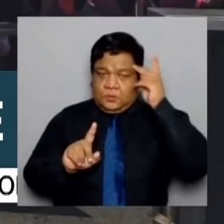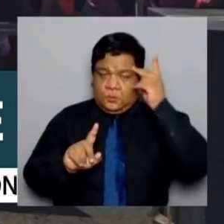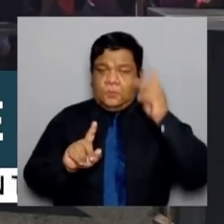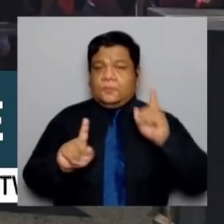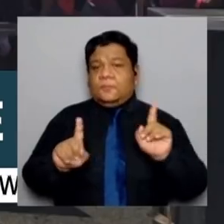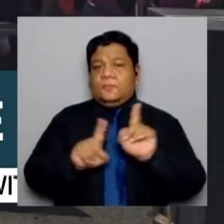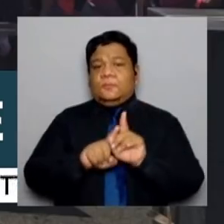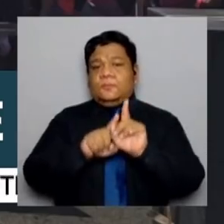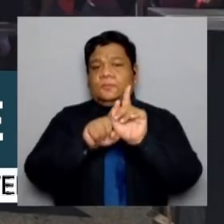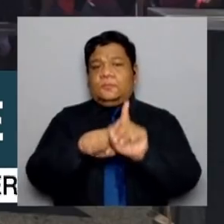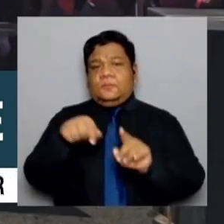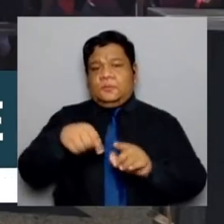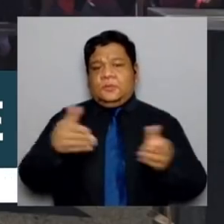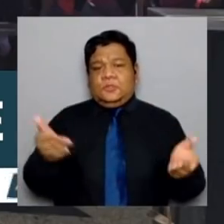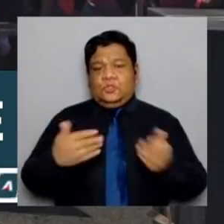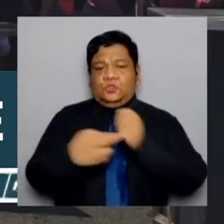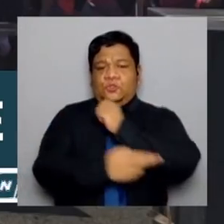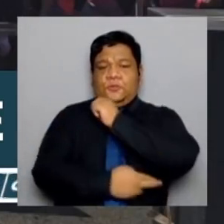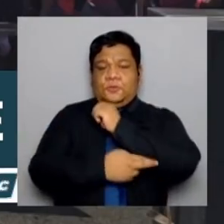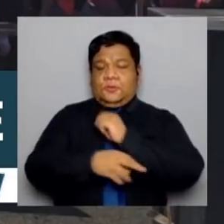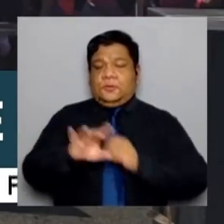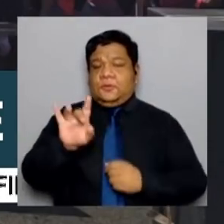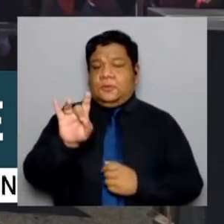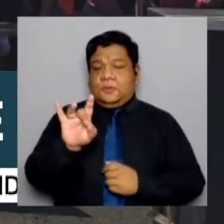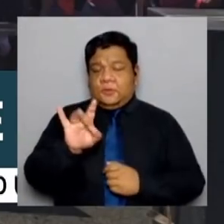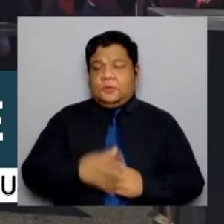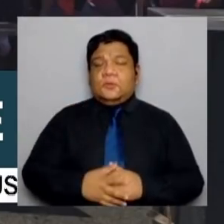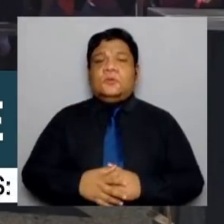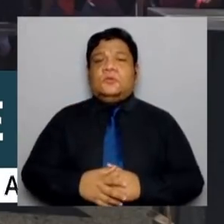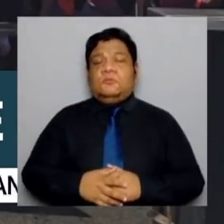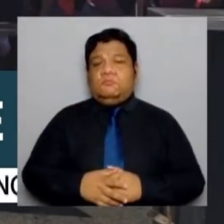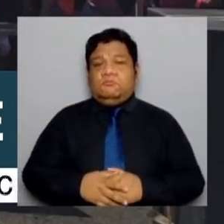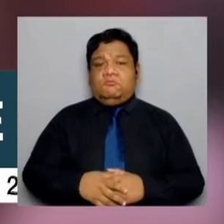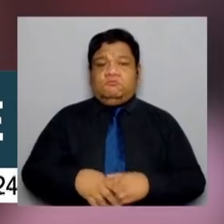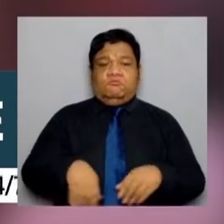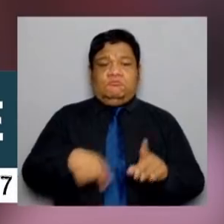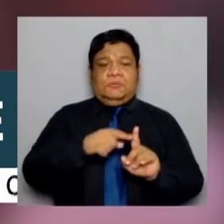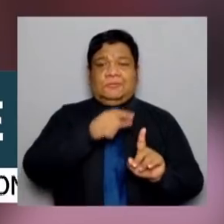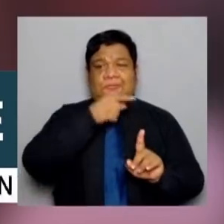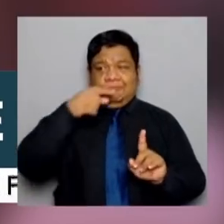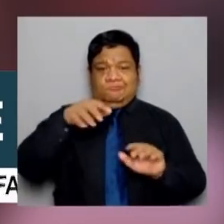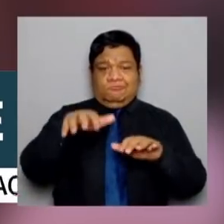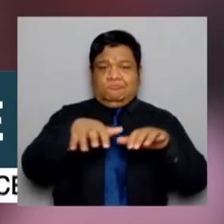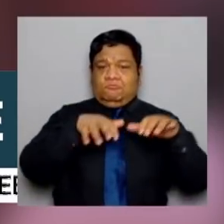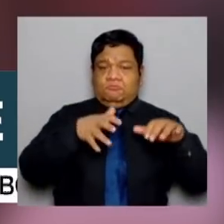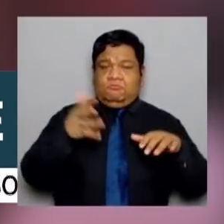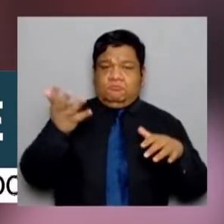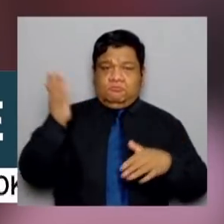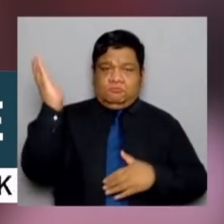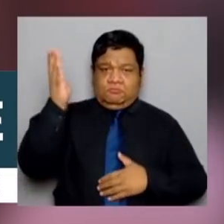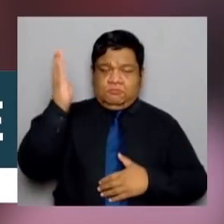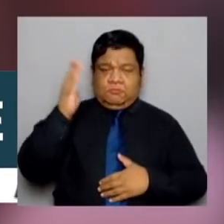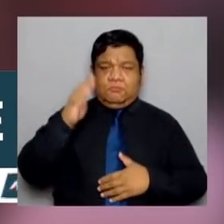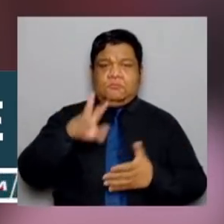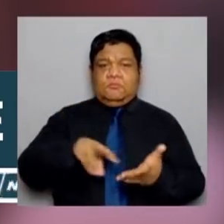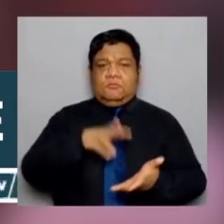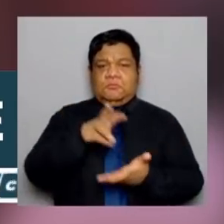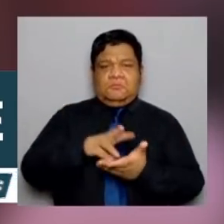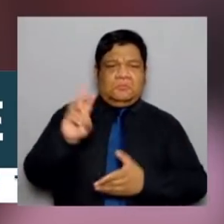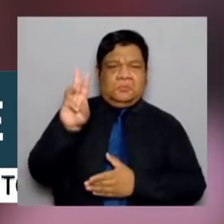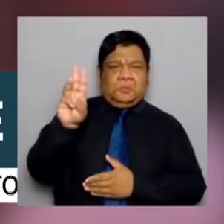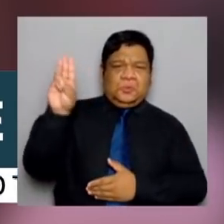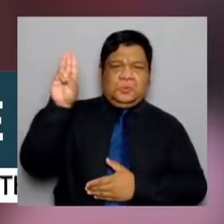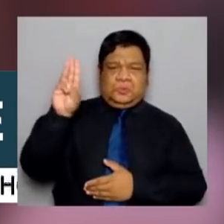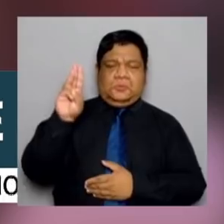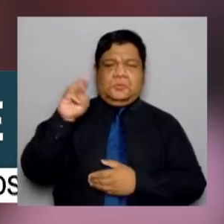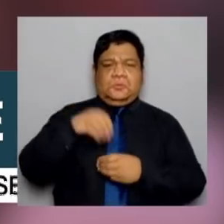in Region 8. She just finished speaking before a crowd gathered here at the Boy Scout Monument in Palo Leyte. Robredo may have